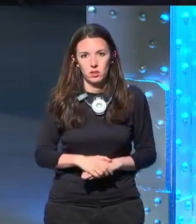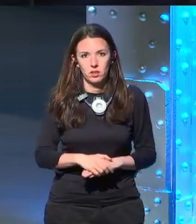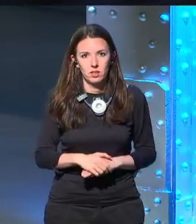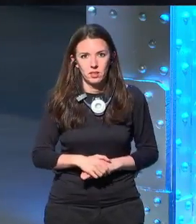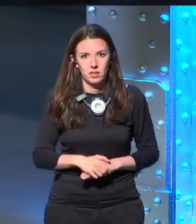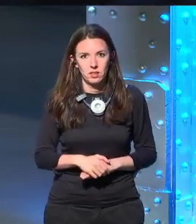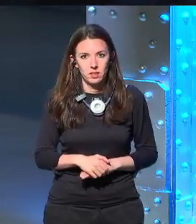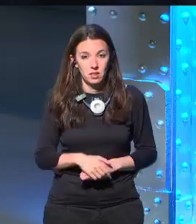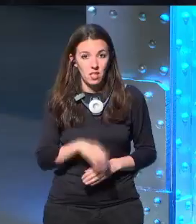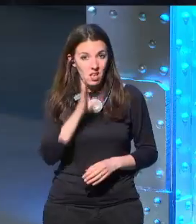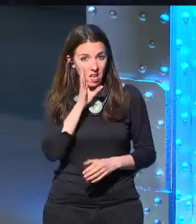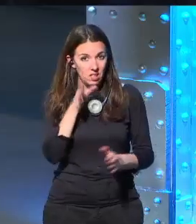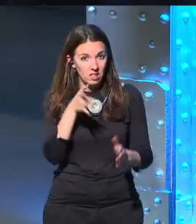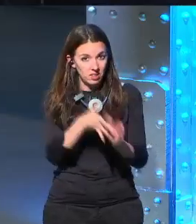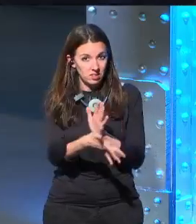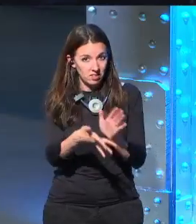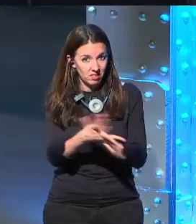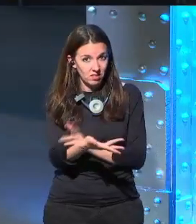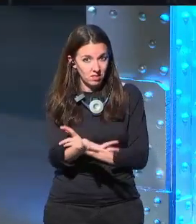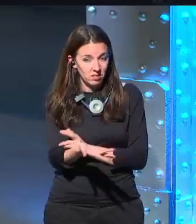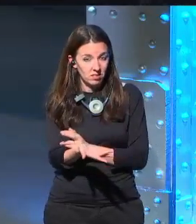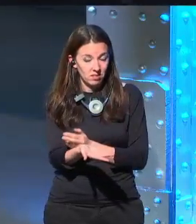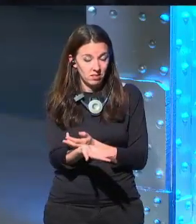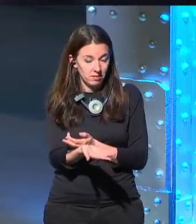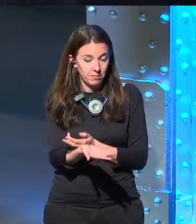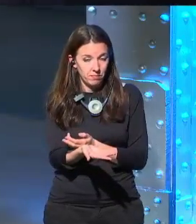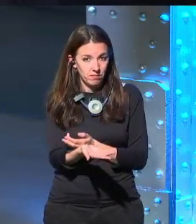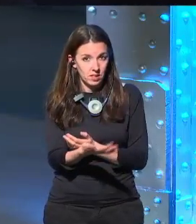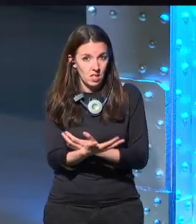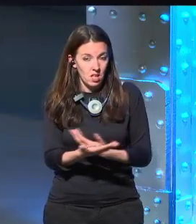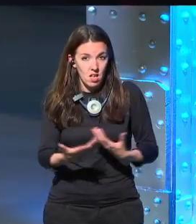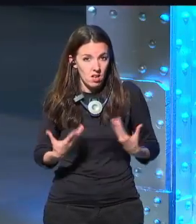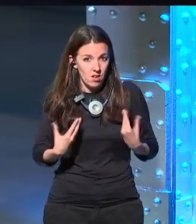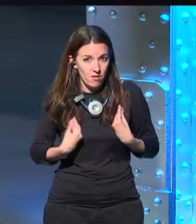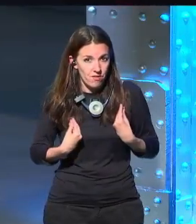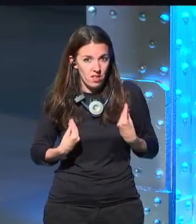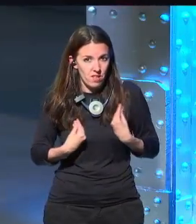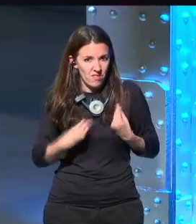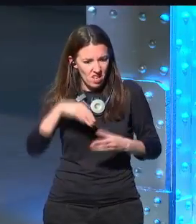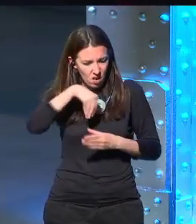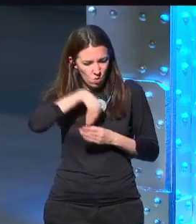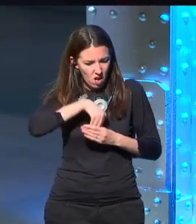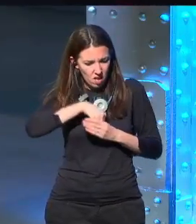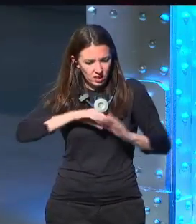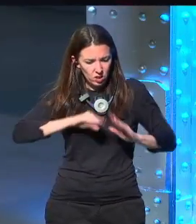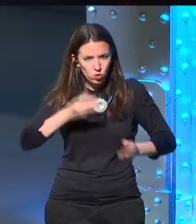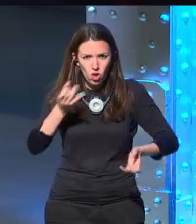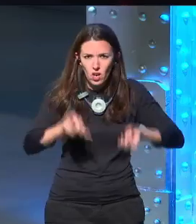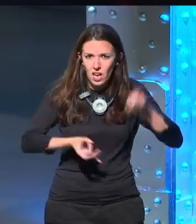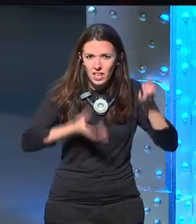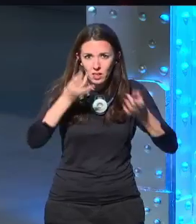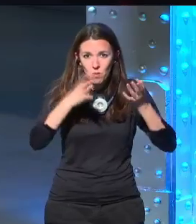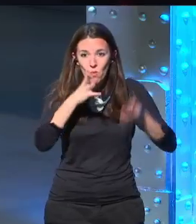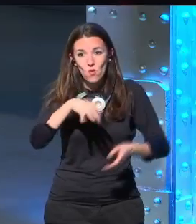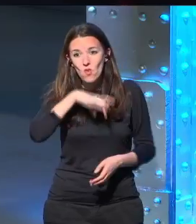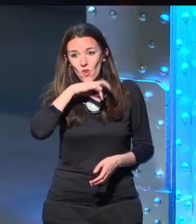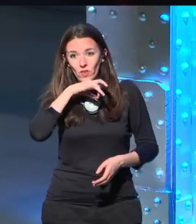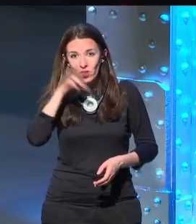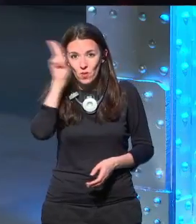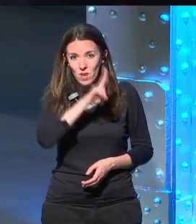in incredibly creative environments. And that's why I'm so happy to be here in Madrid, because there are